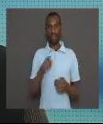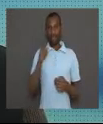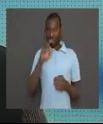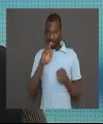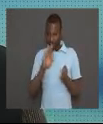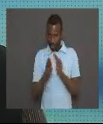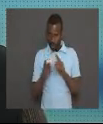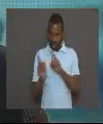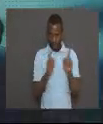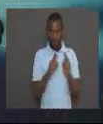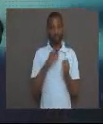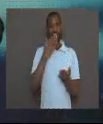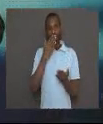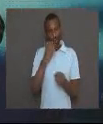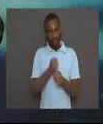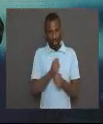job.